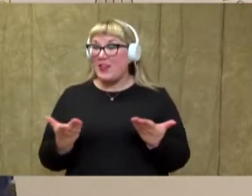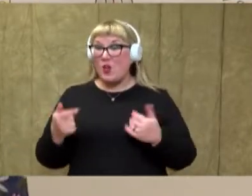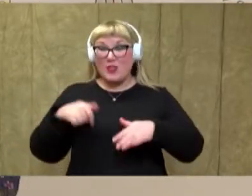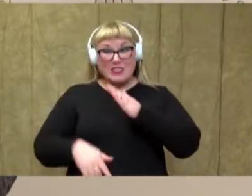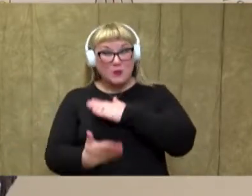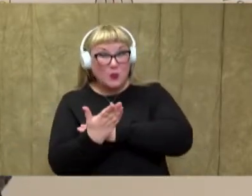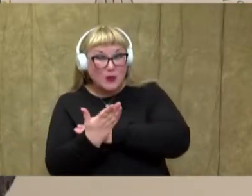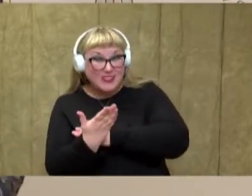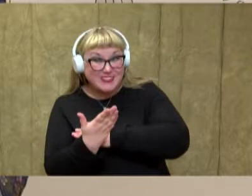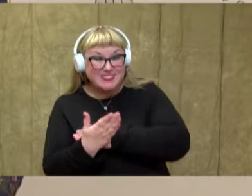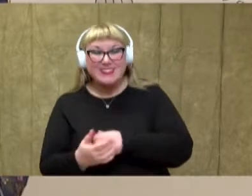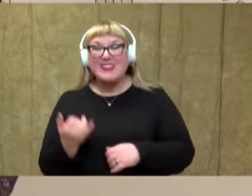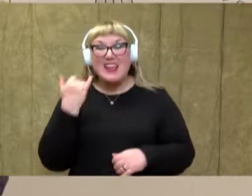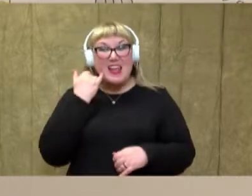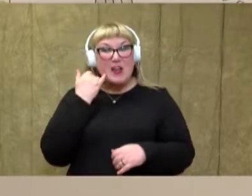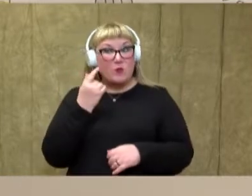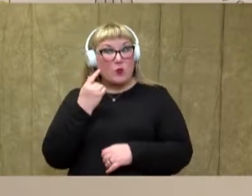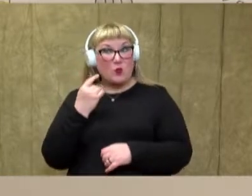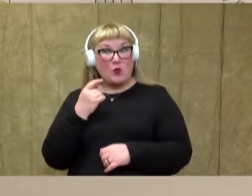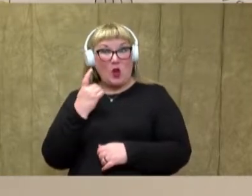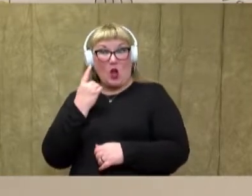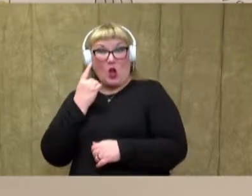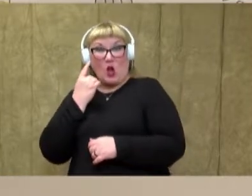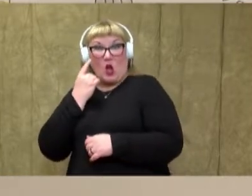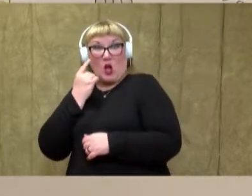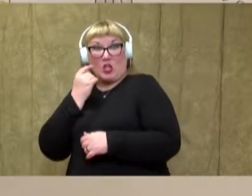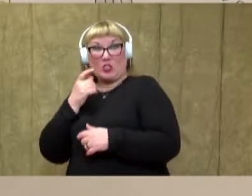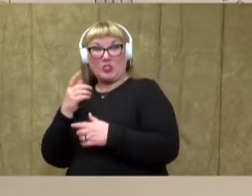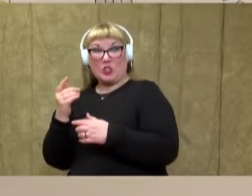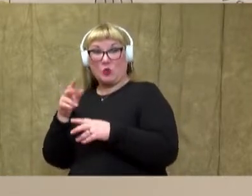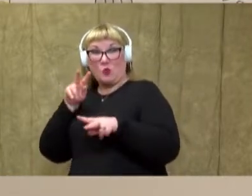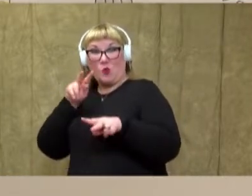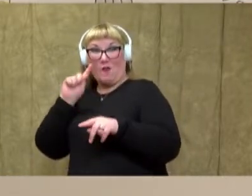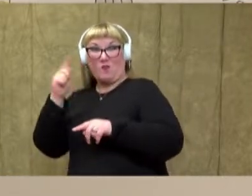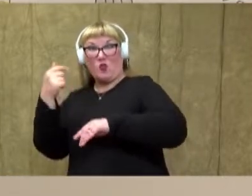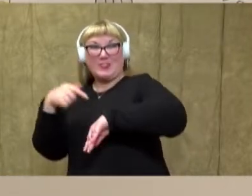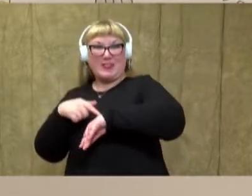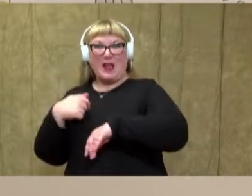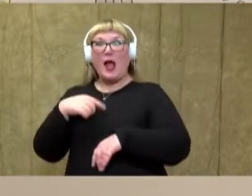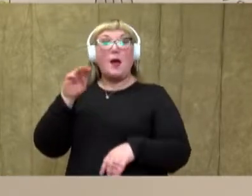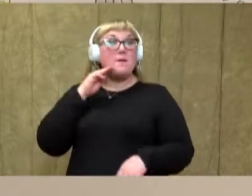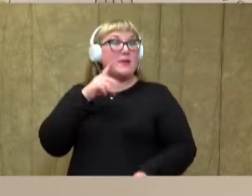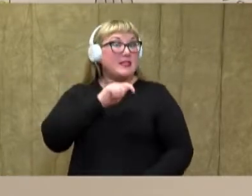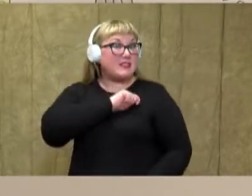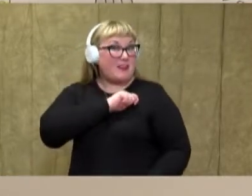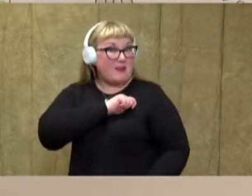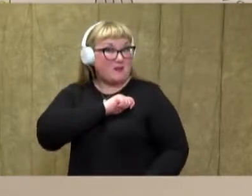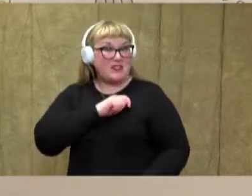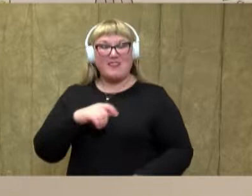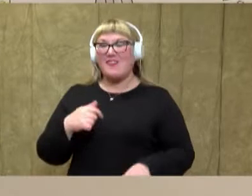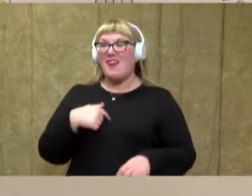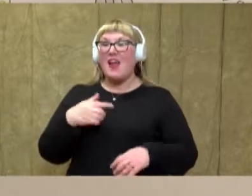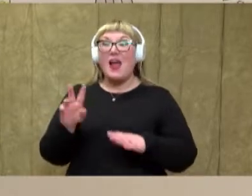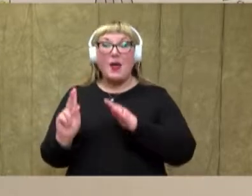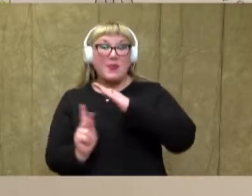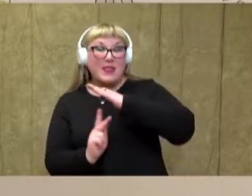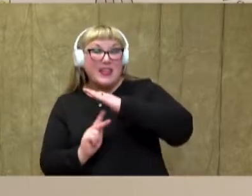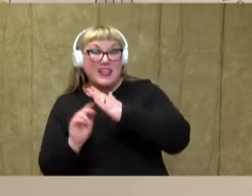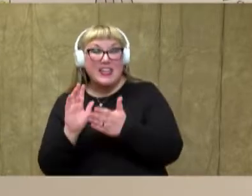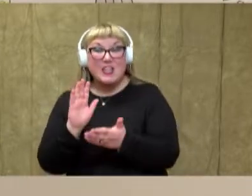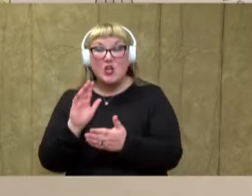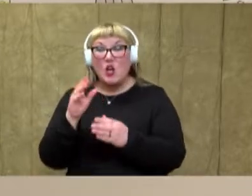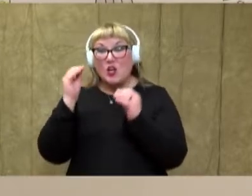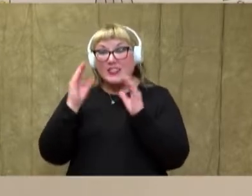morning. If you are just tuning in, allow me to introduce myself. I'm Ms. Thompson, and I'm a kindergarten teacher from Griggs